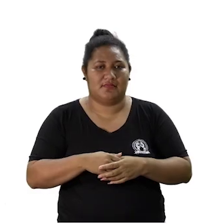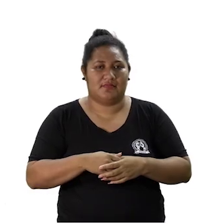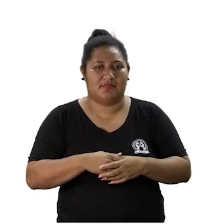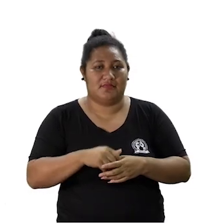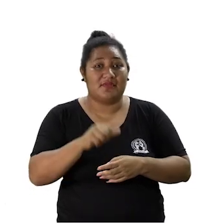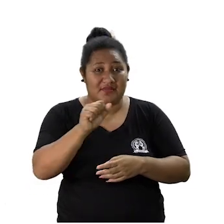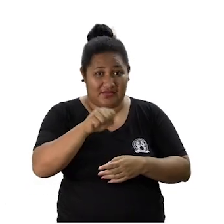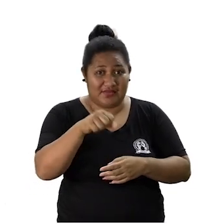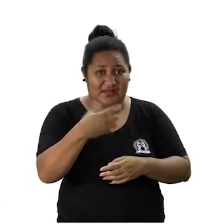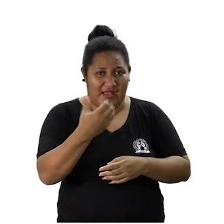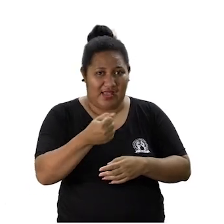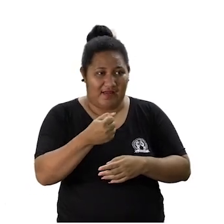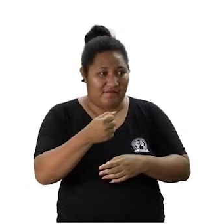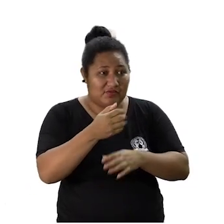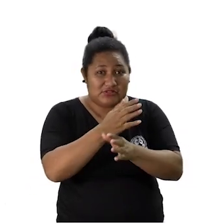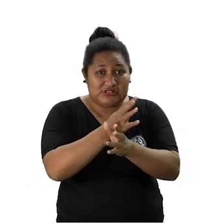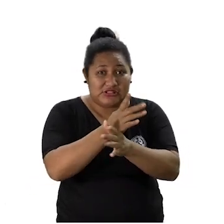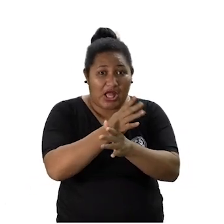na ye le ato le ia